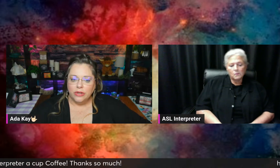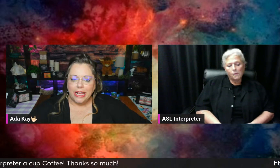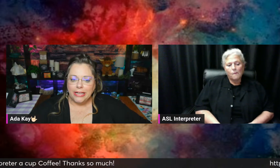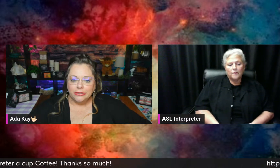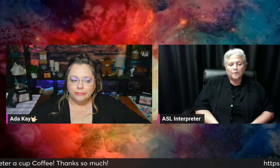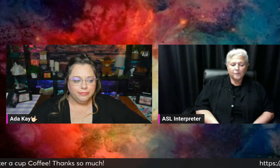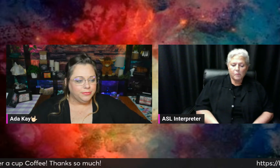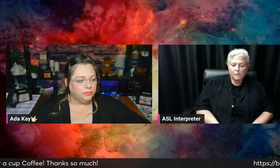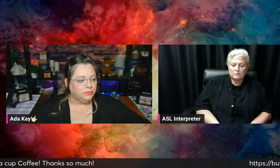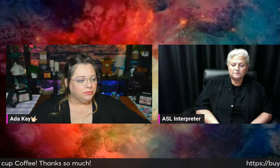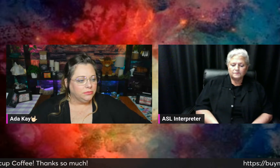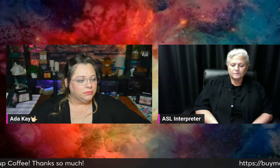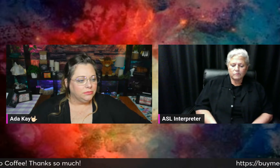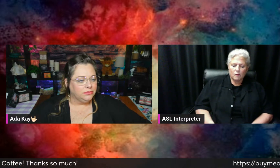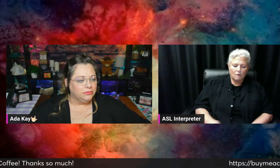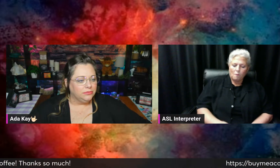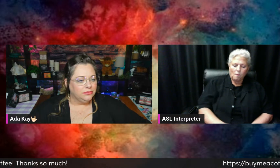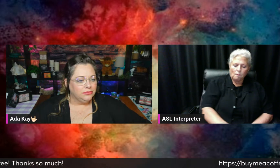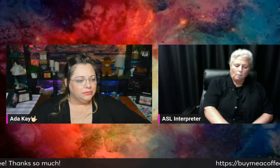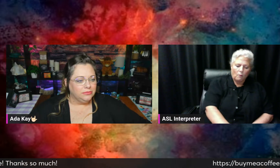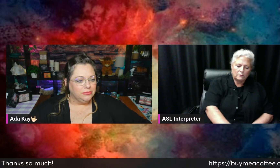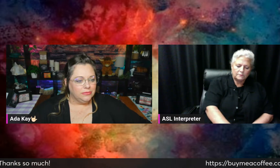I don't get it.